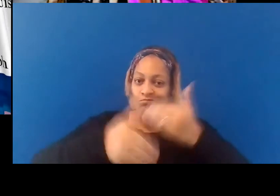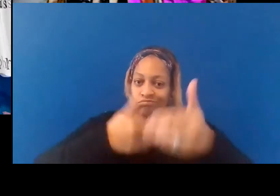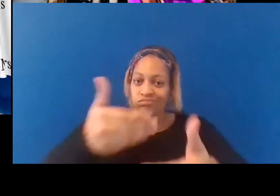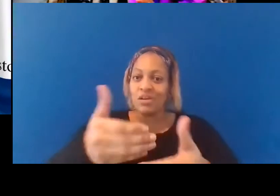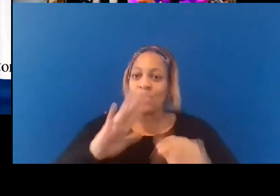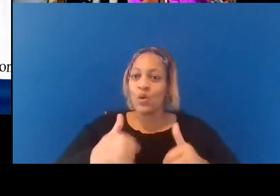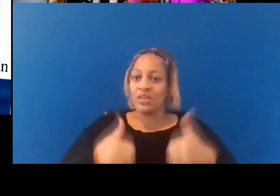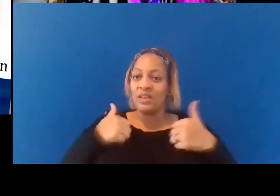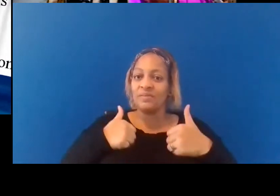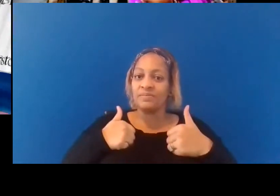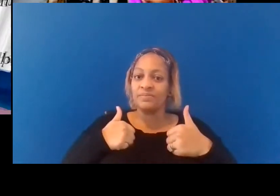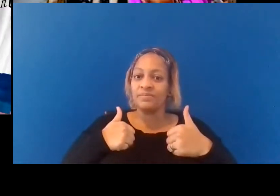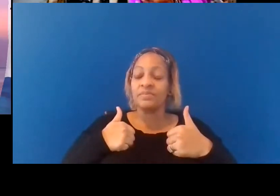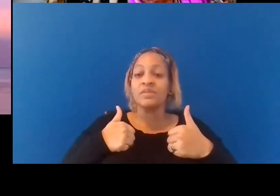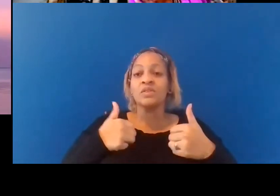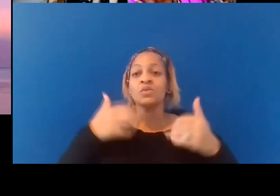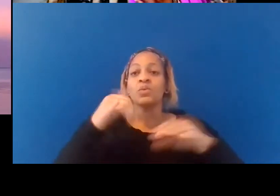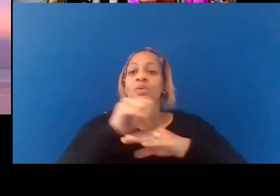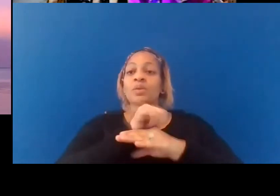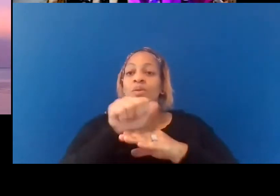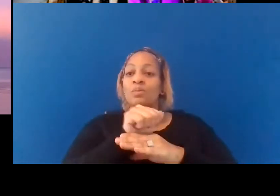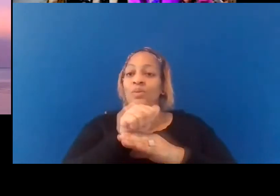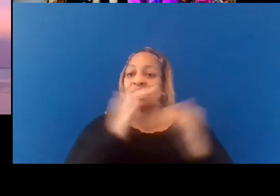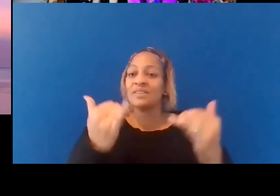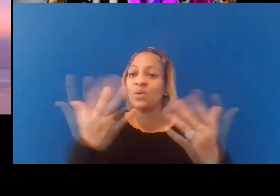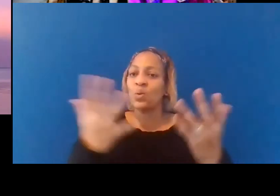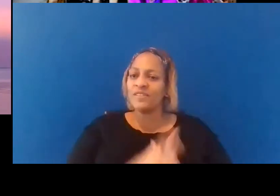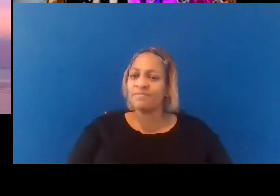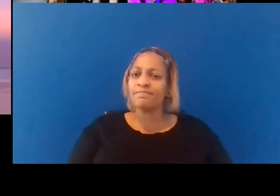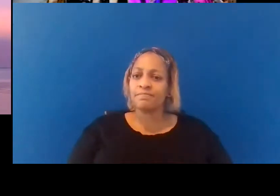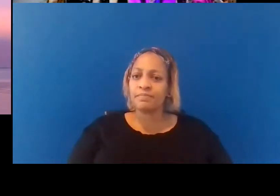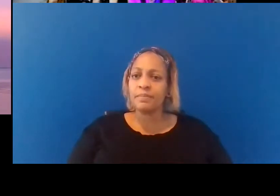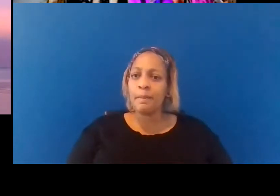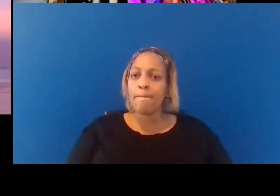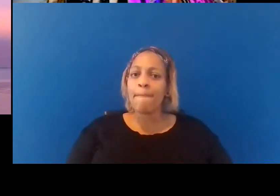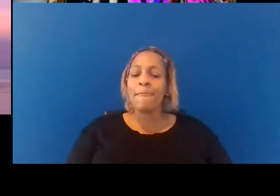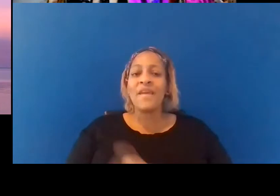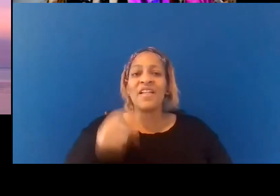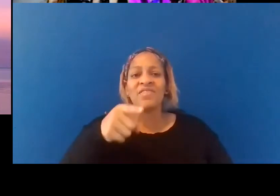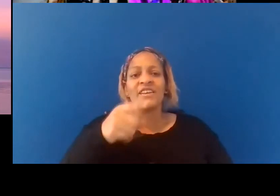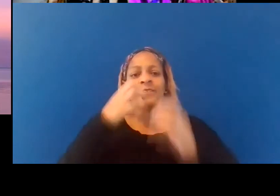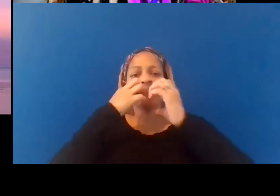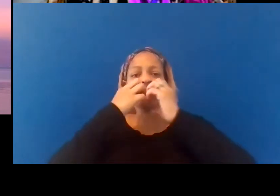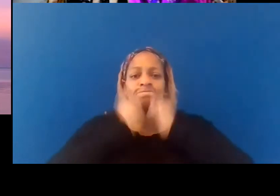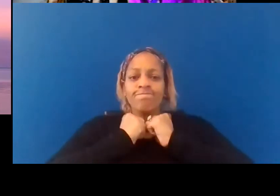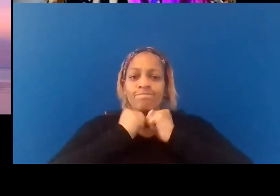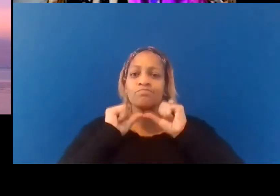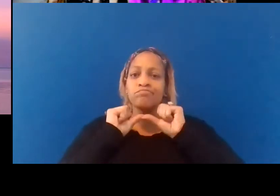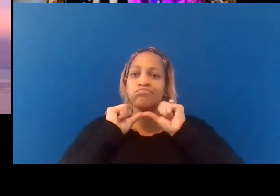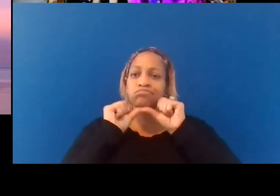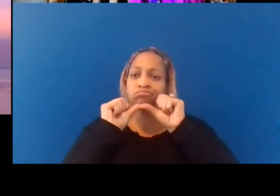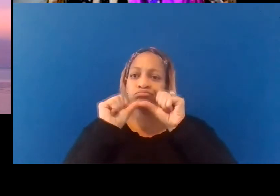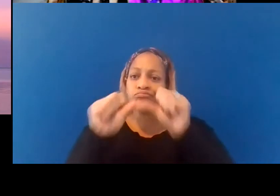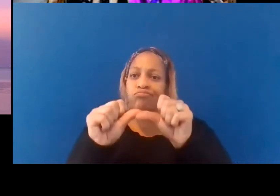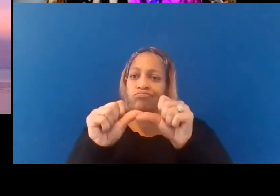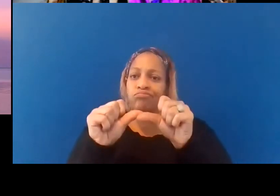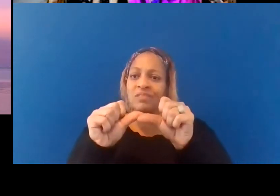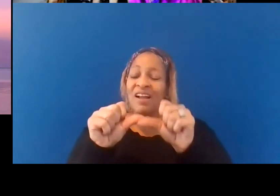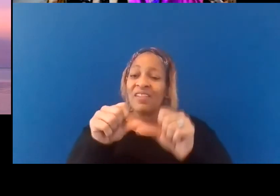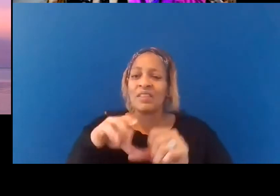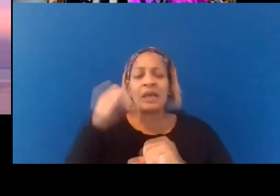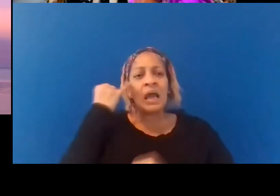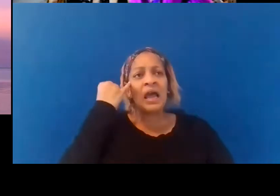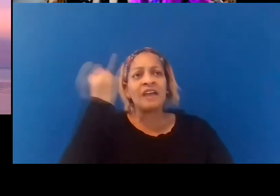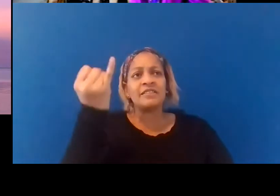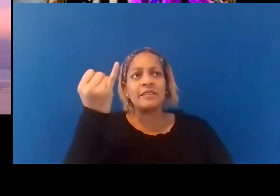Because herein lies the practice. What is that sacred continuum? This idea that when